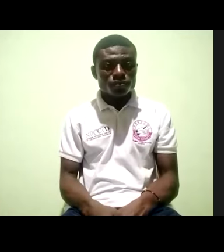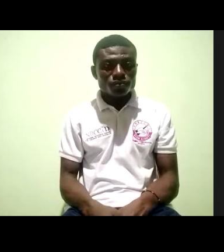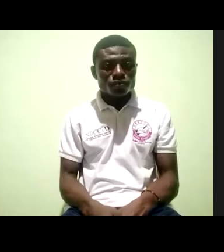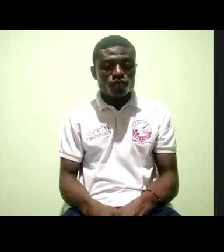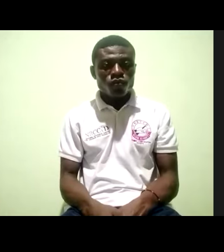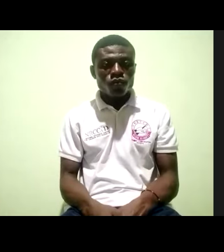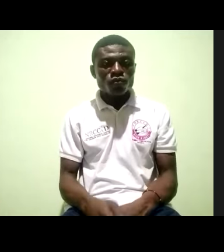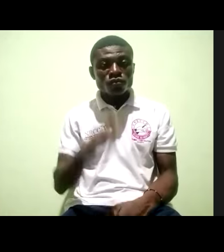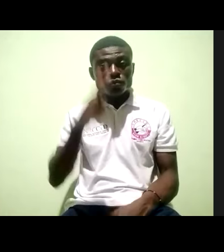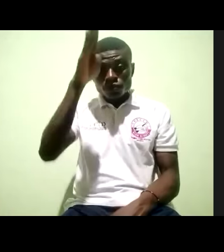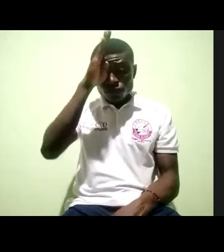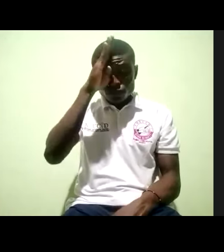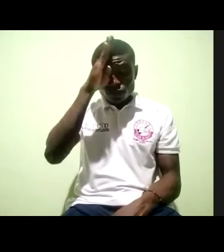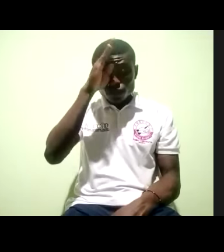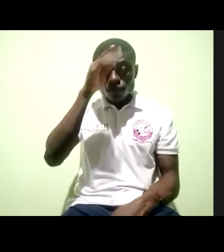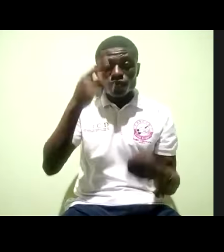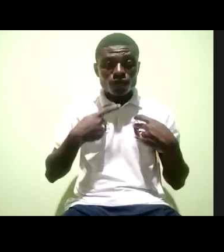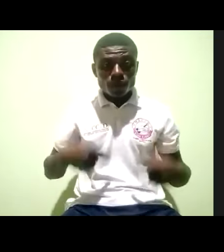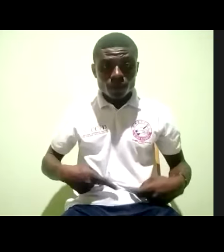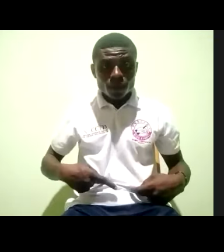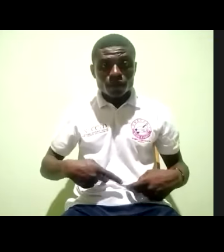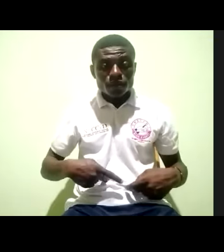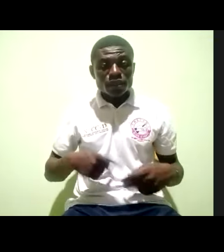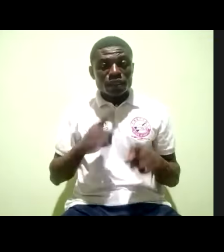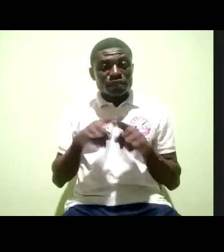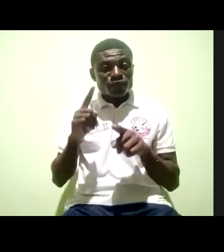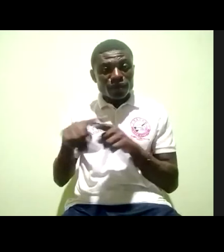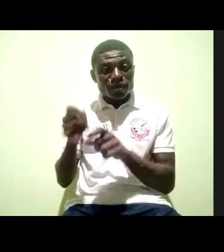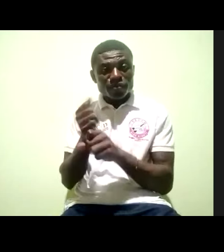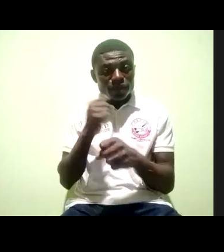Brains are physically and chemically different